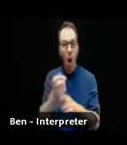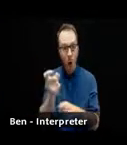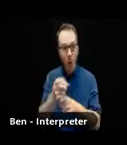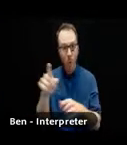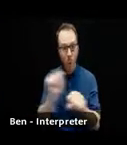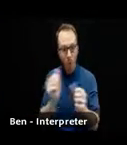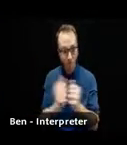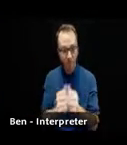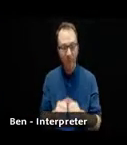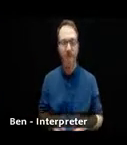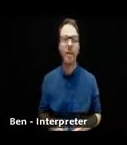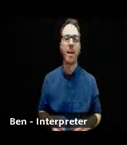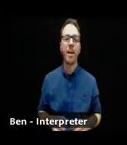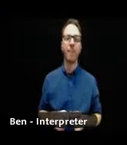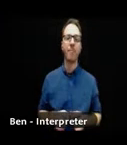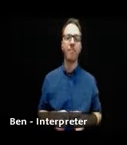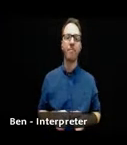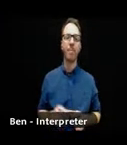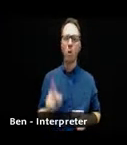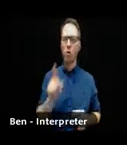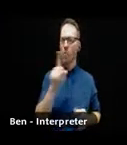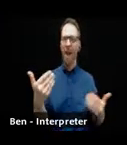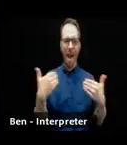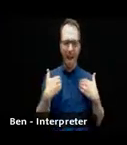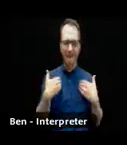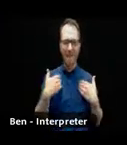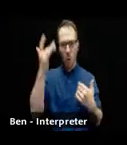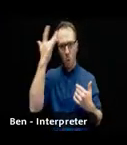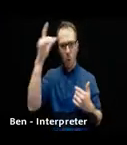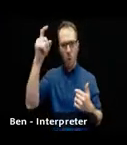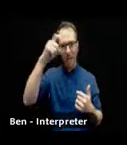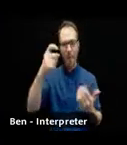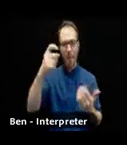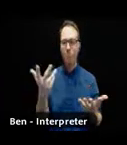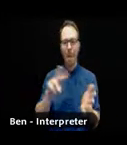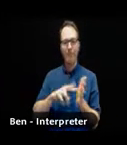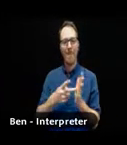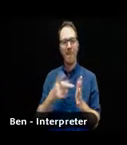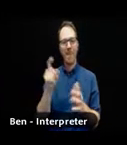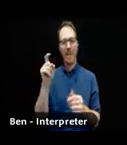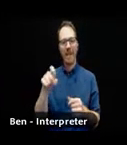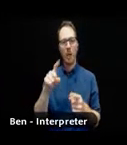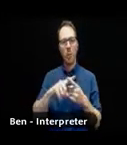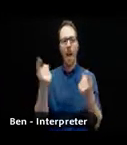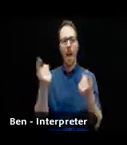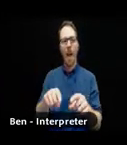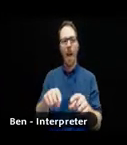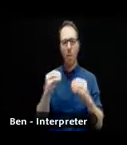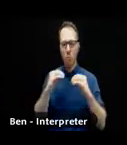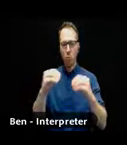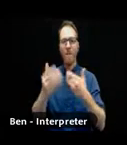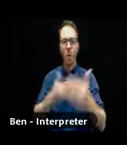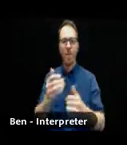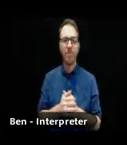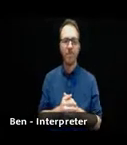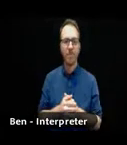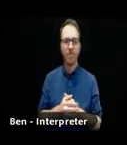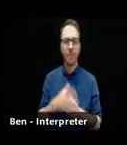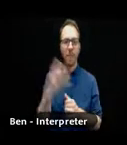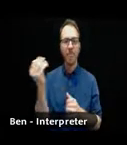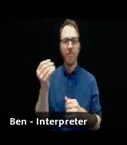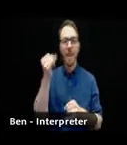with. That really do have the wisdom about what it is that needs to happen moving forward. And so finally,